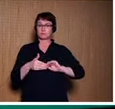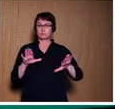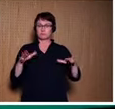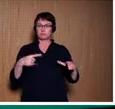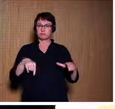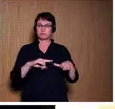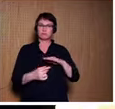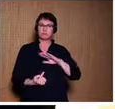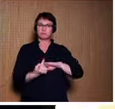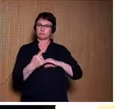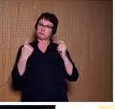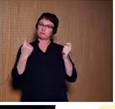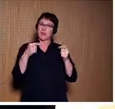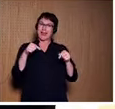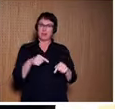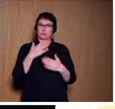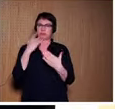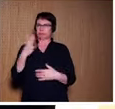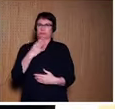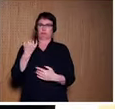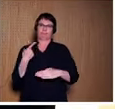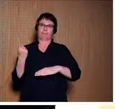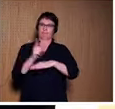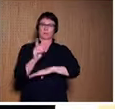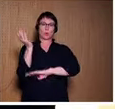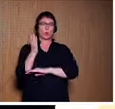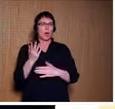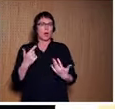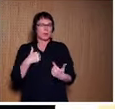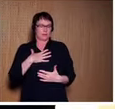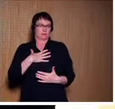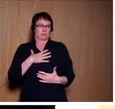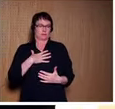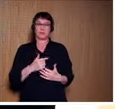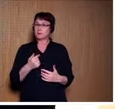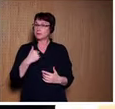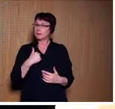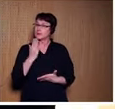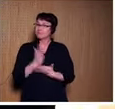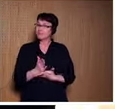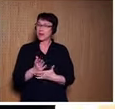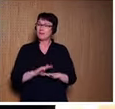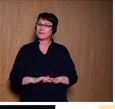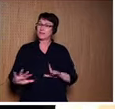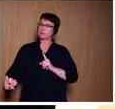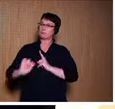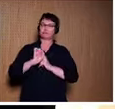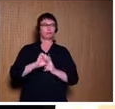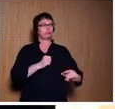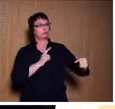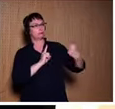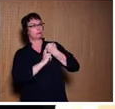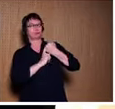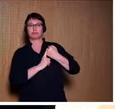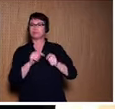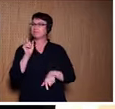incredible event. It means a lot for me to be here. I have been directly affected by the kinds of